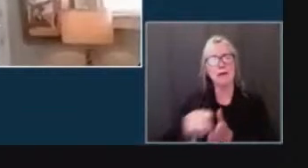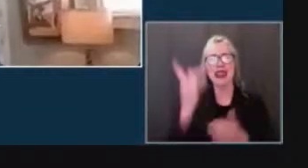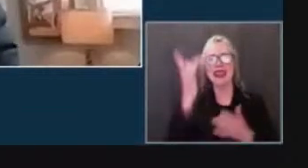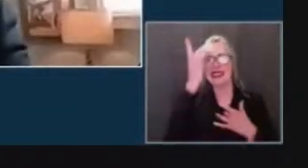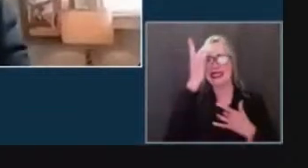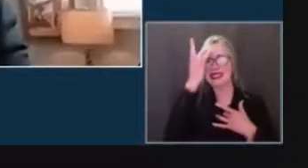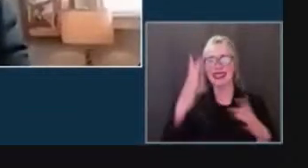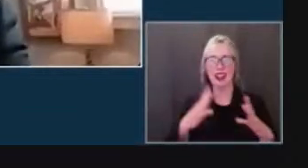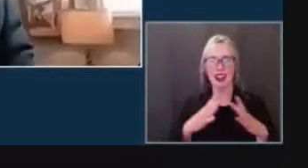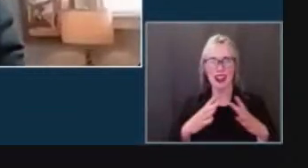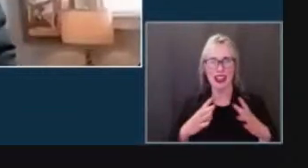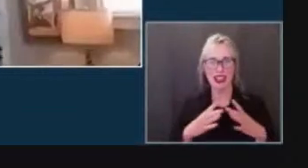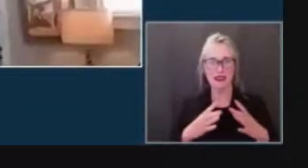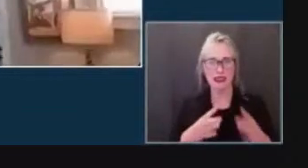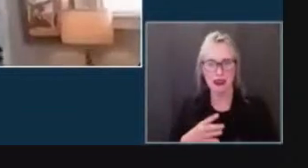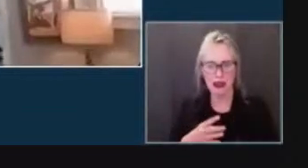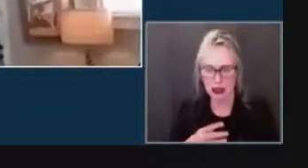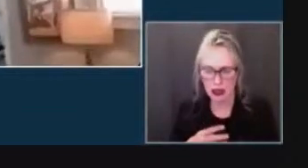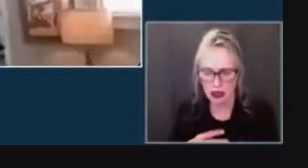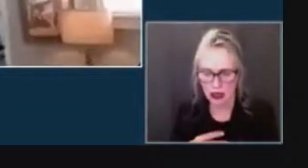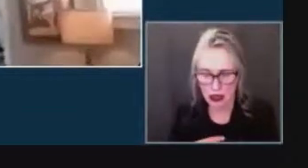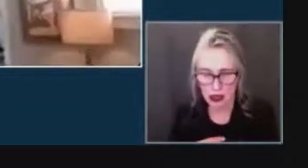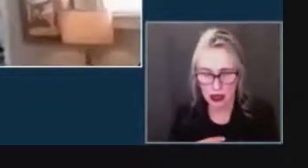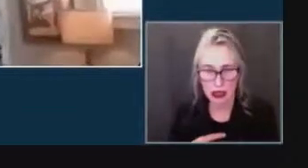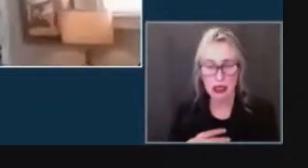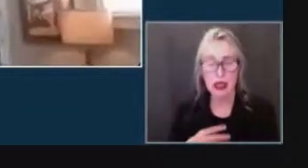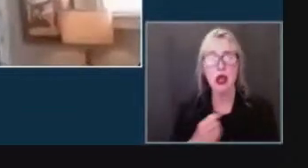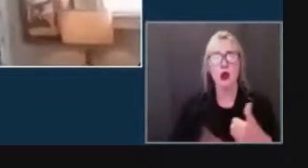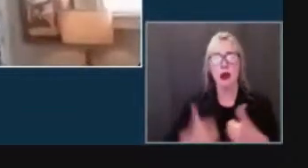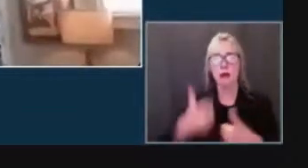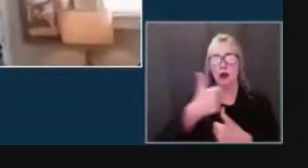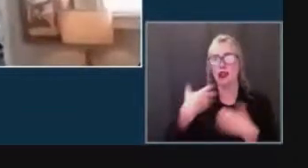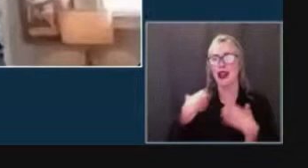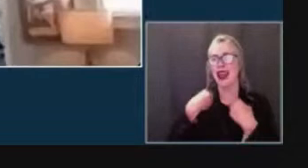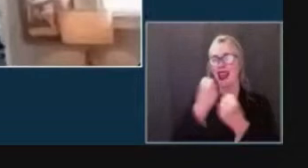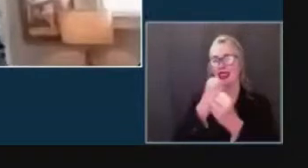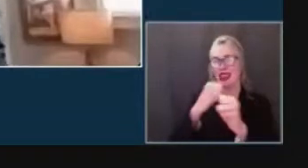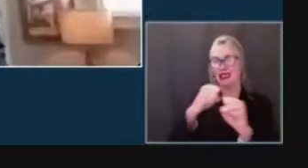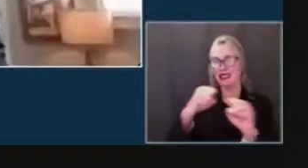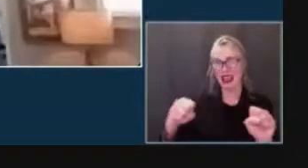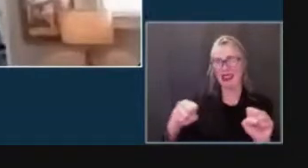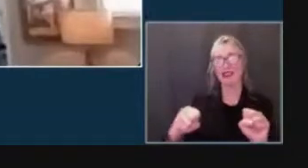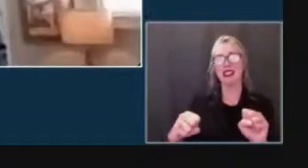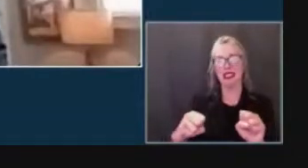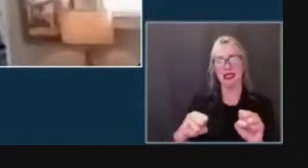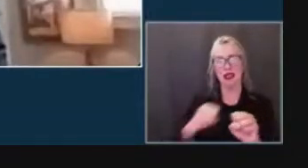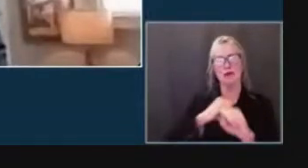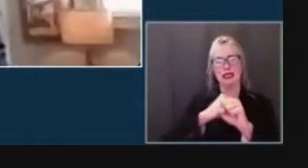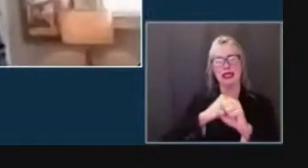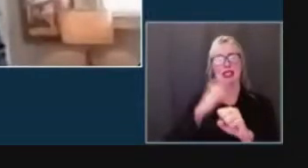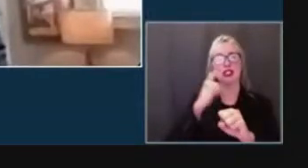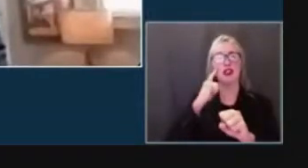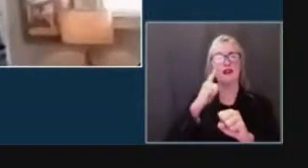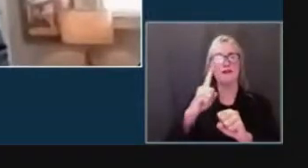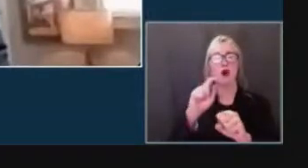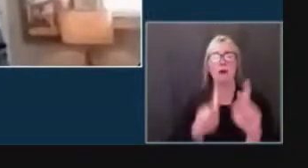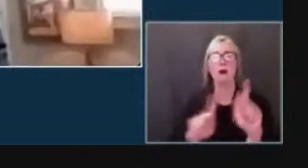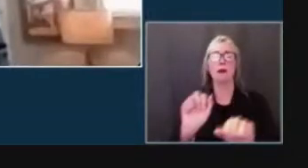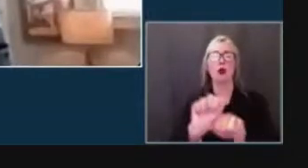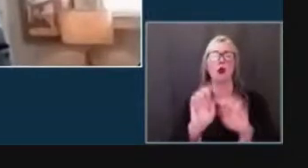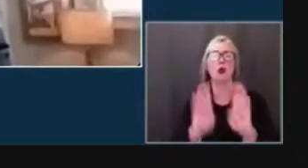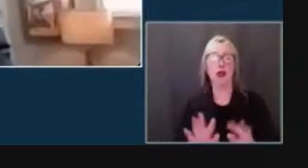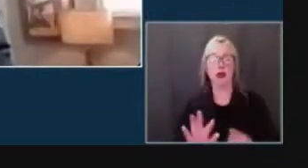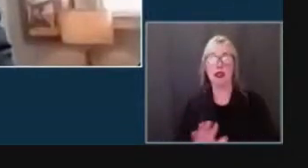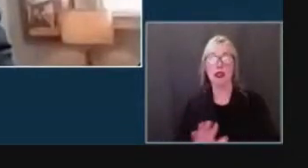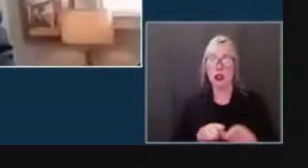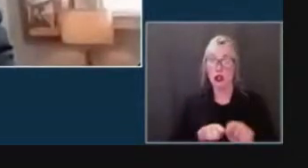of basic rights. We prioritized health and safety for workers, especially during the pandemic. And together we did so